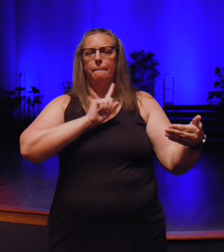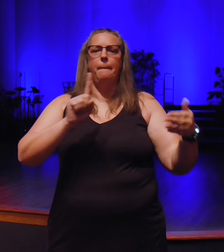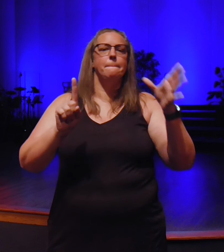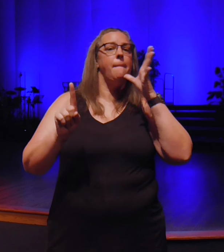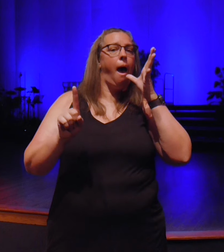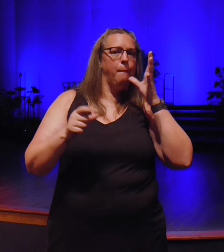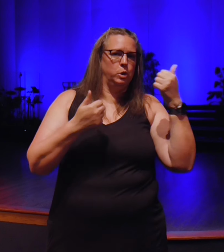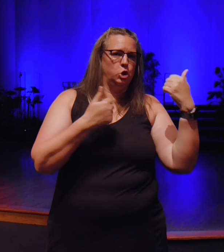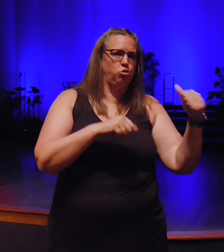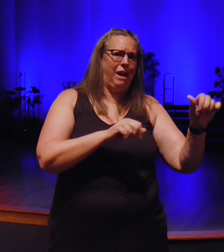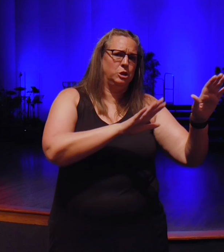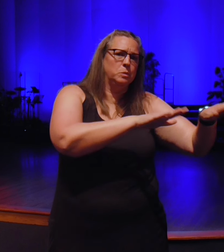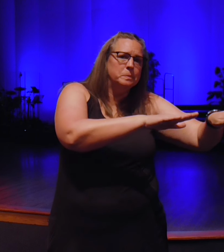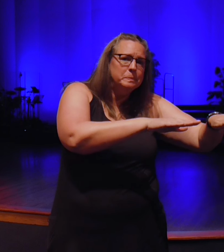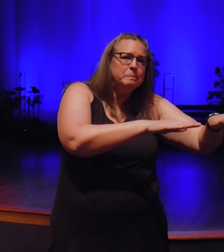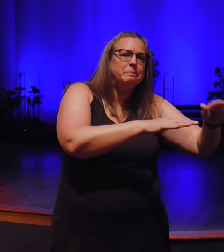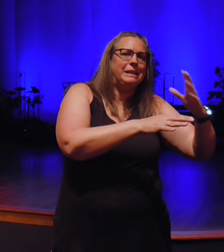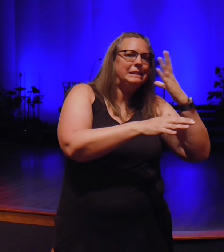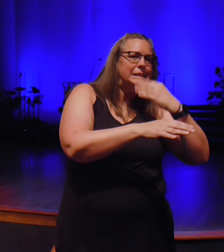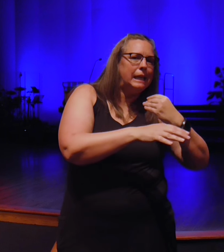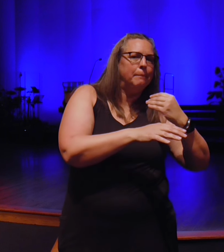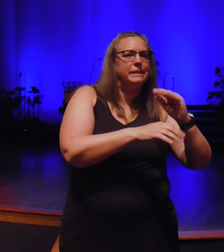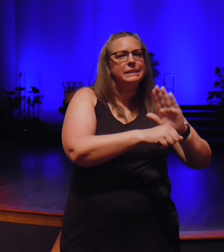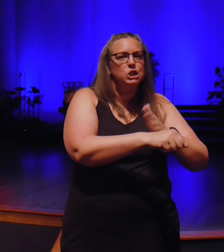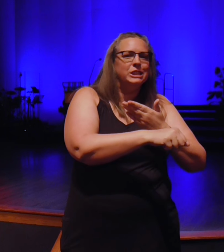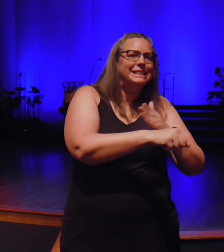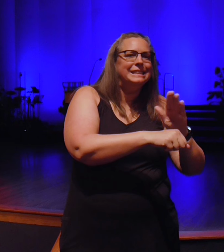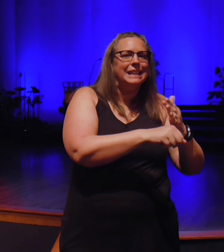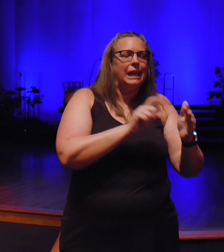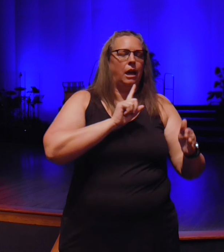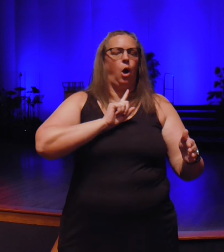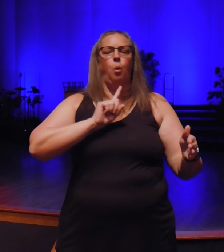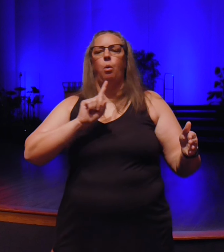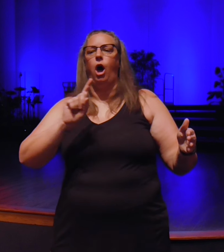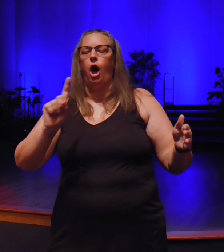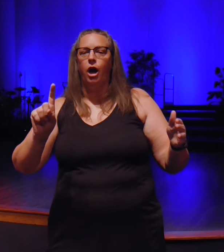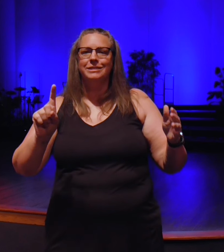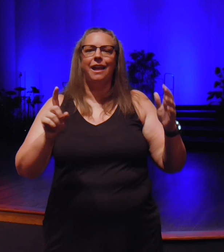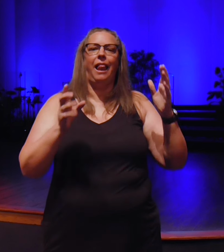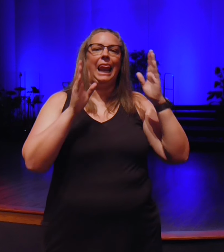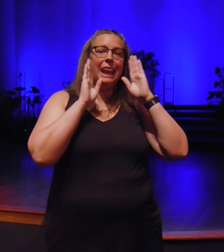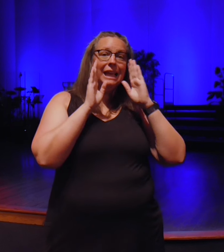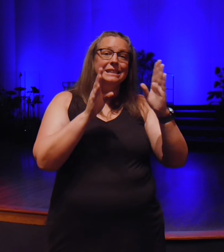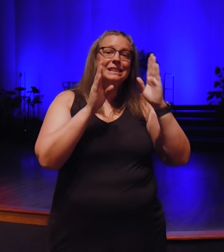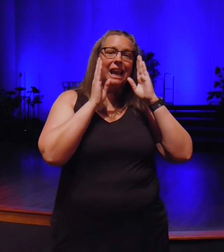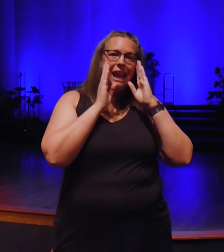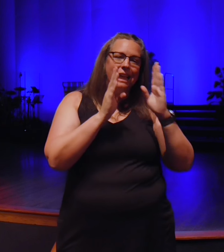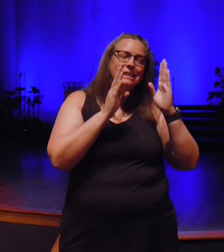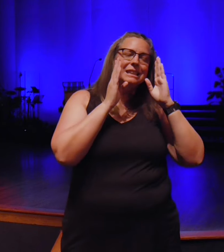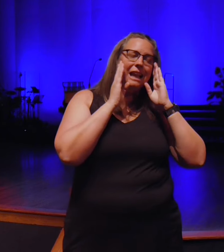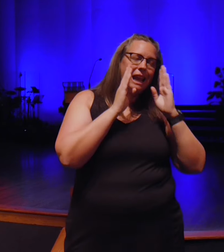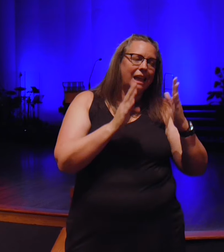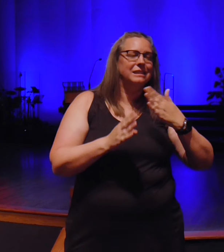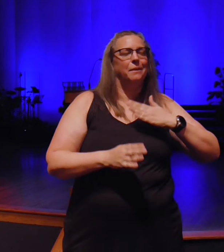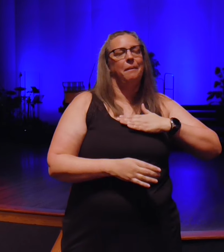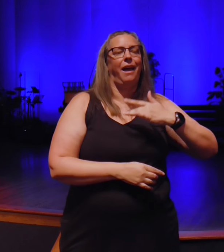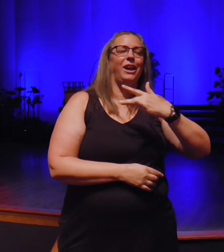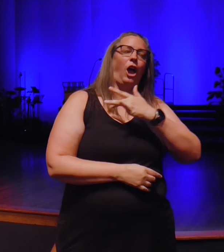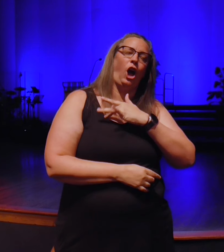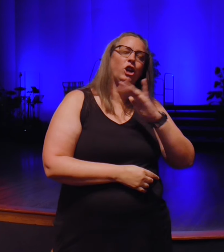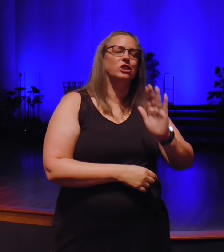fall asleep, and she was singing to her. Listen, listen, listen to my heart